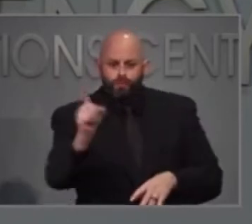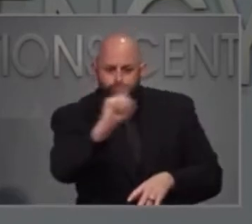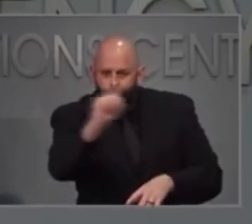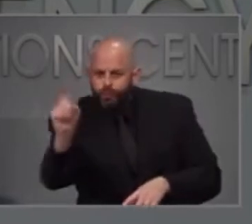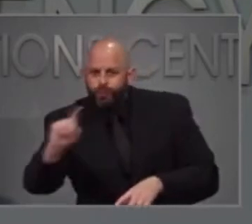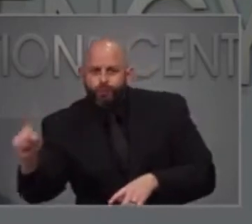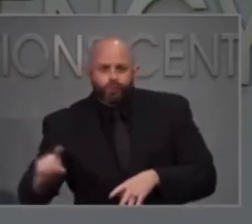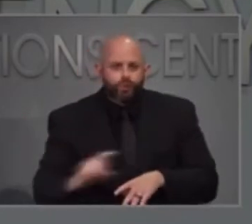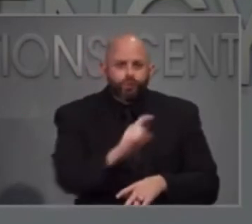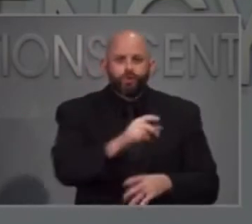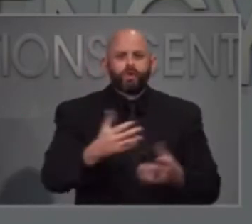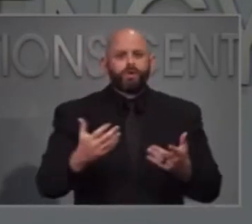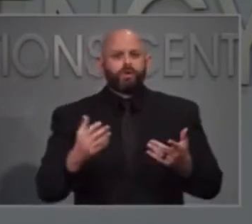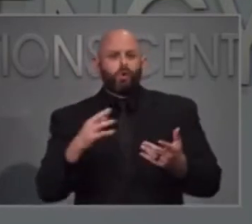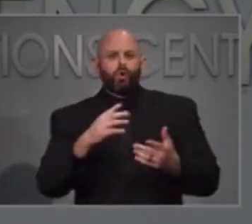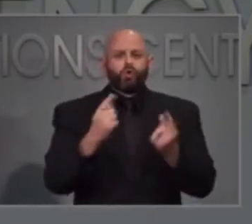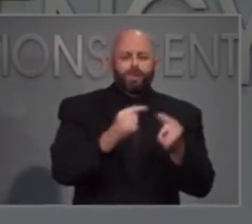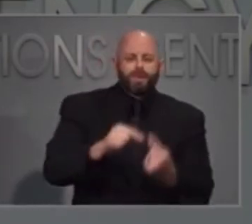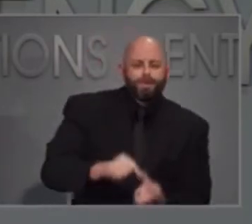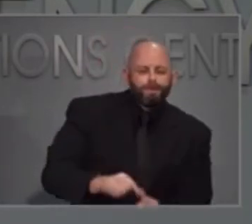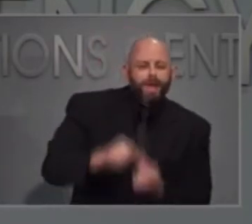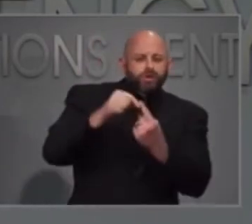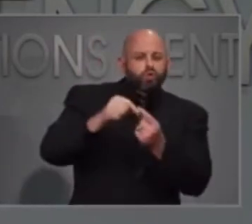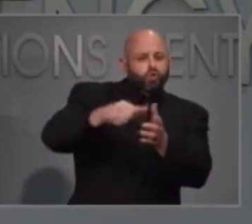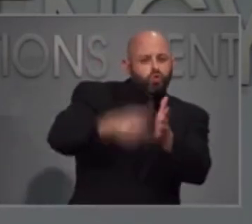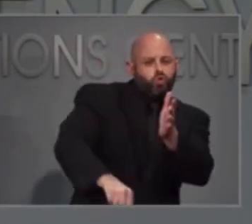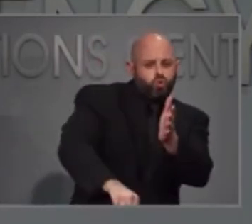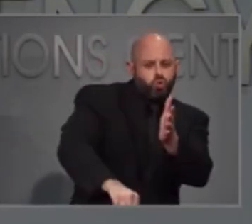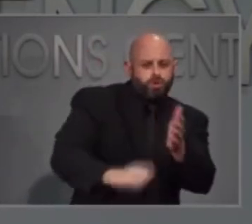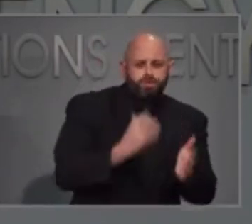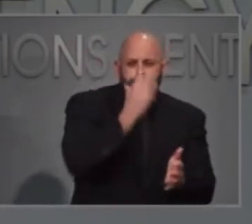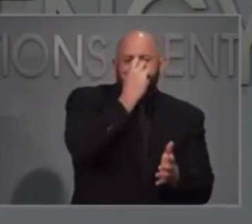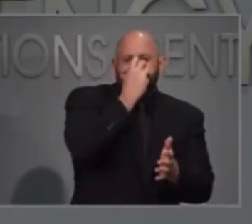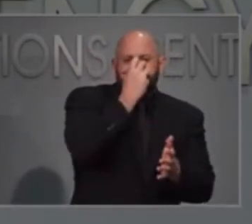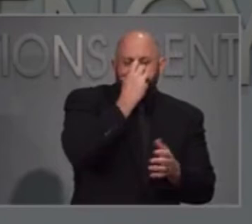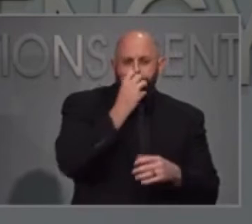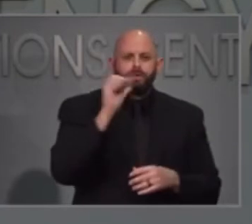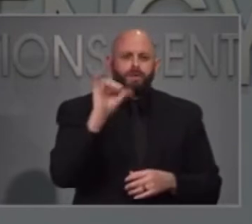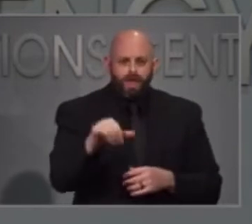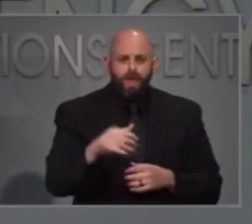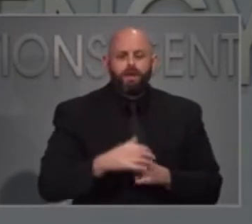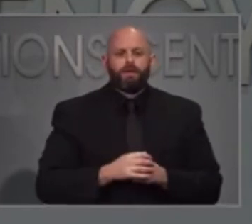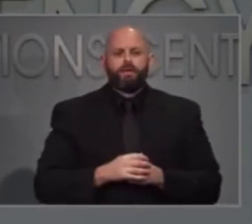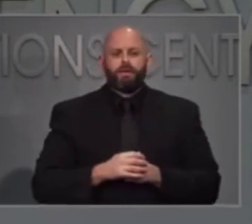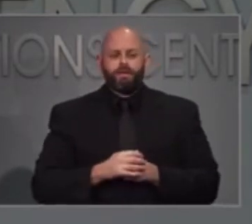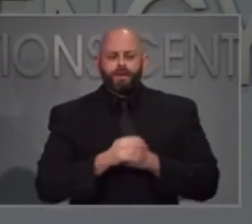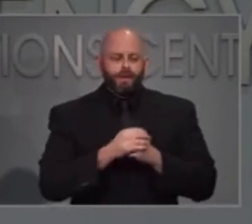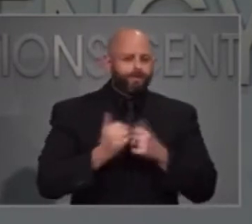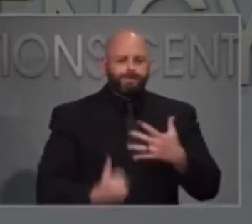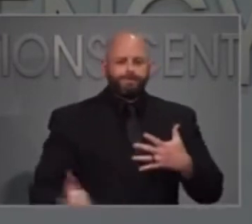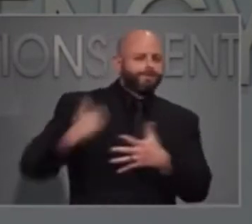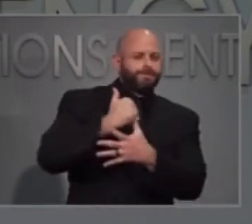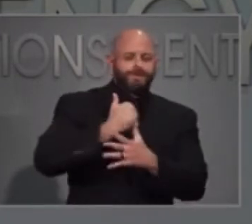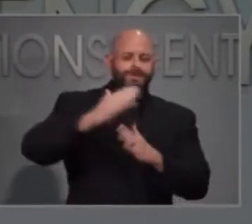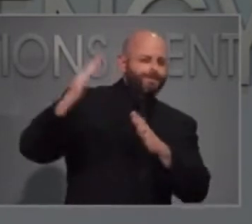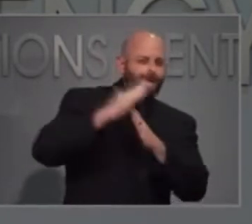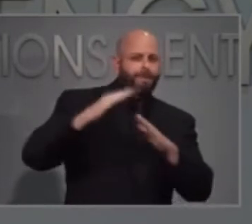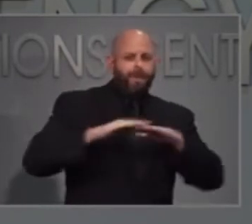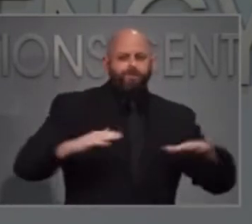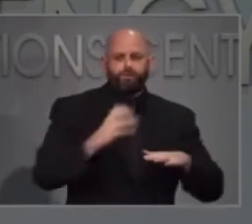that, the surgical mask or those kinds of health grade face masks